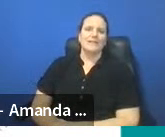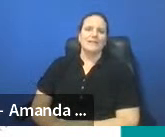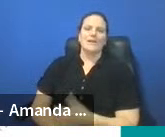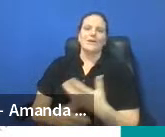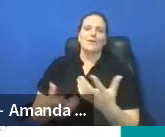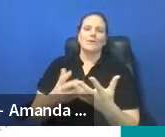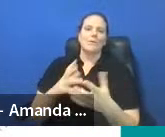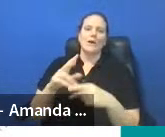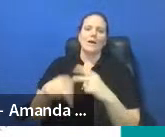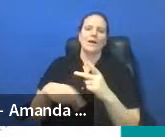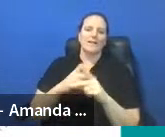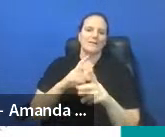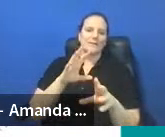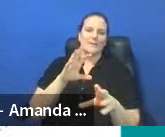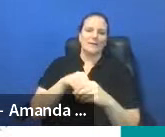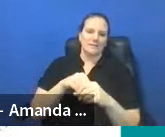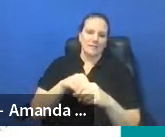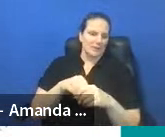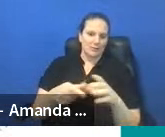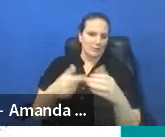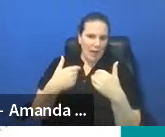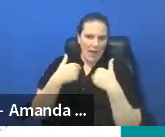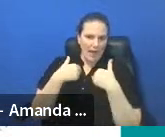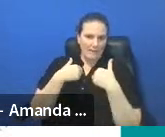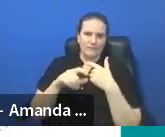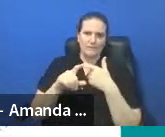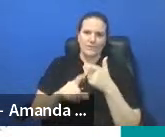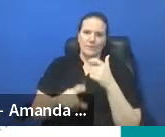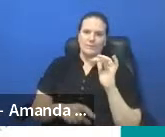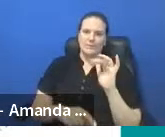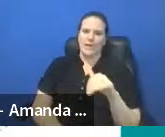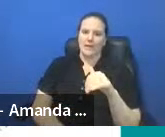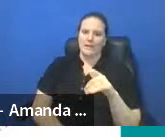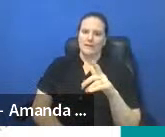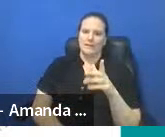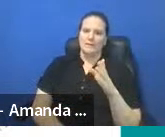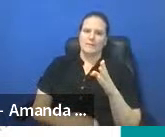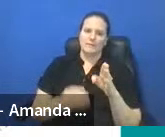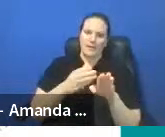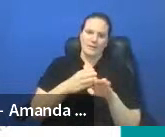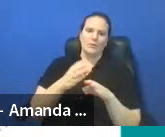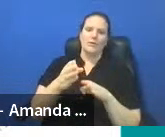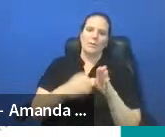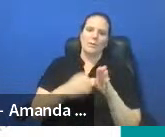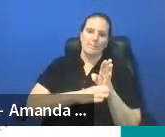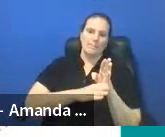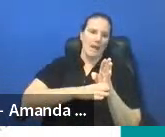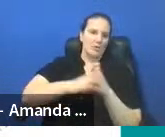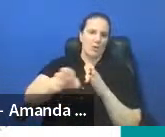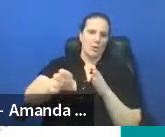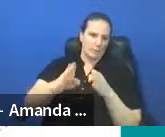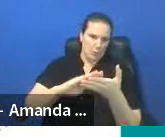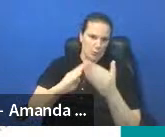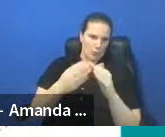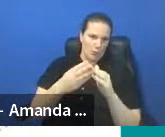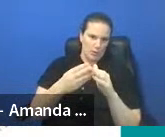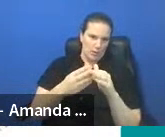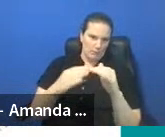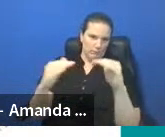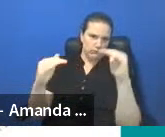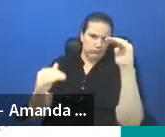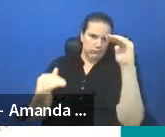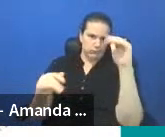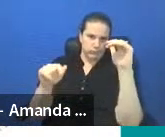output, what kind of participation did you get from particularly minority communities who used to be there? And I know they still go